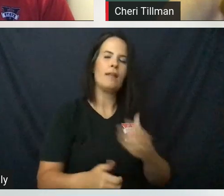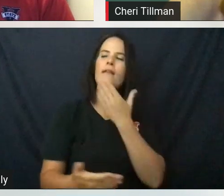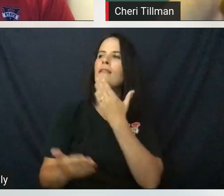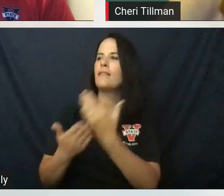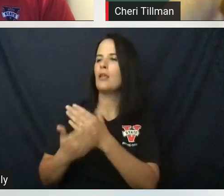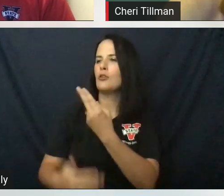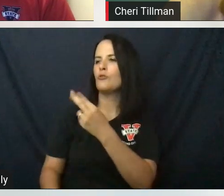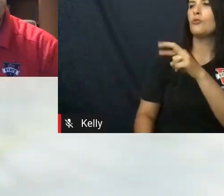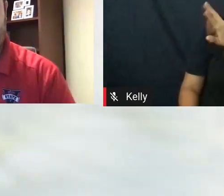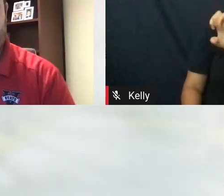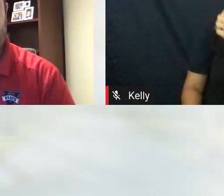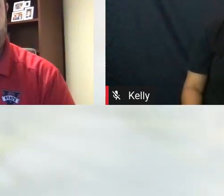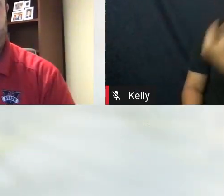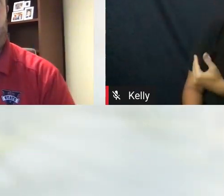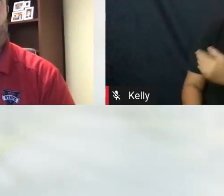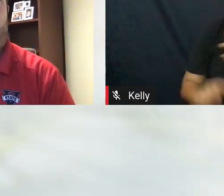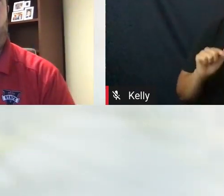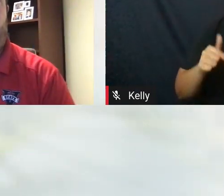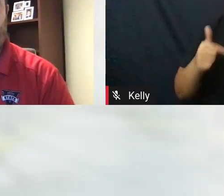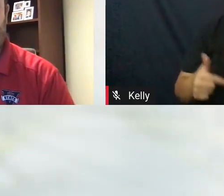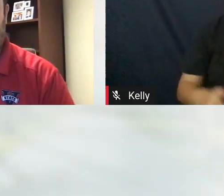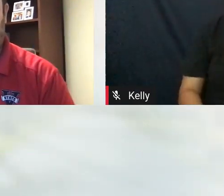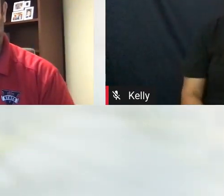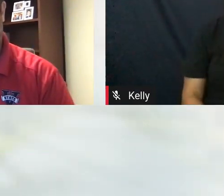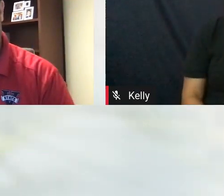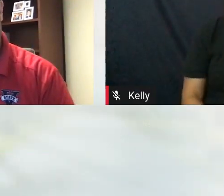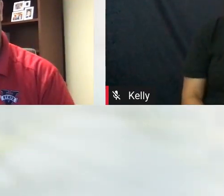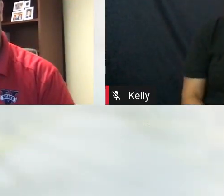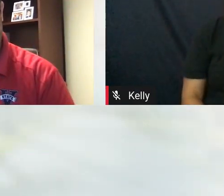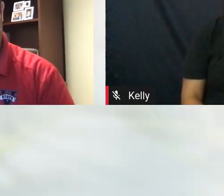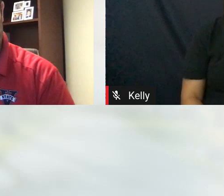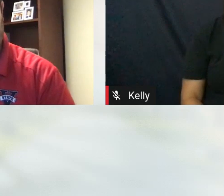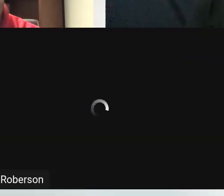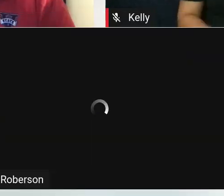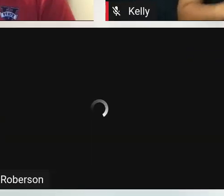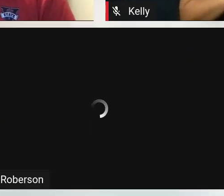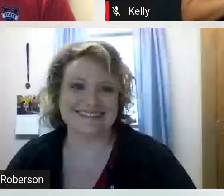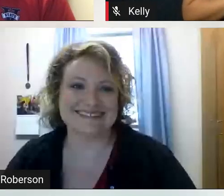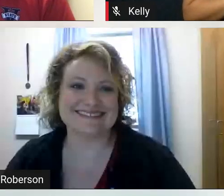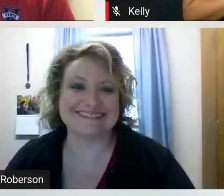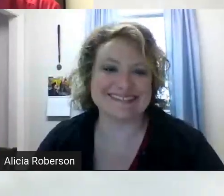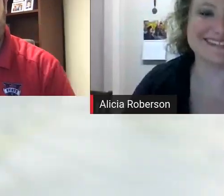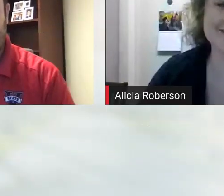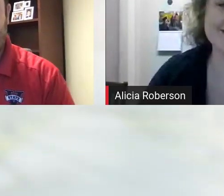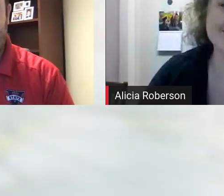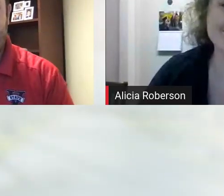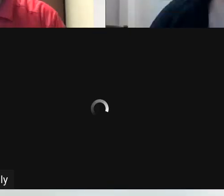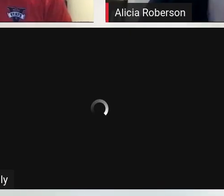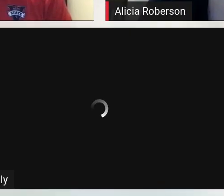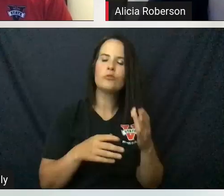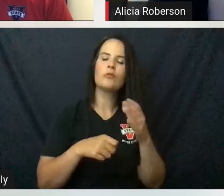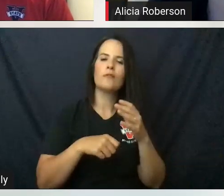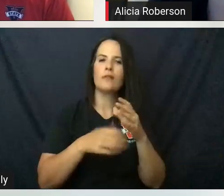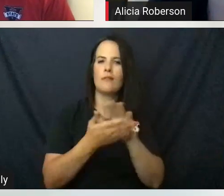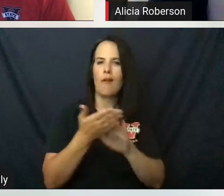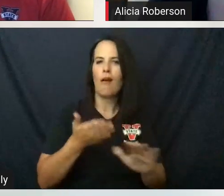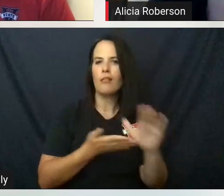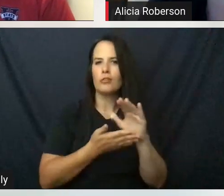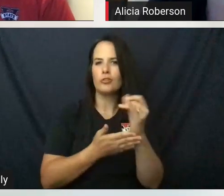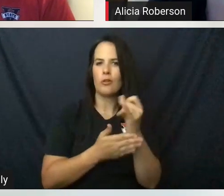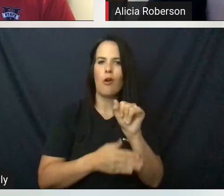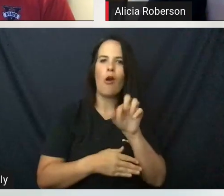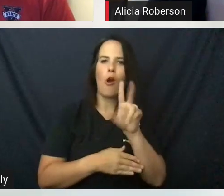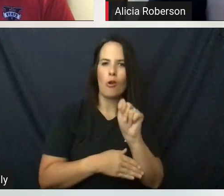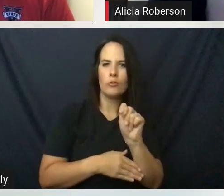guest we're bringing in is Miss Alicia Robertson, our director in the College of the Arts and Advising Center. Alicia, thanks so much for